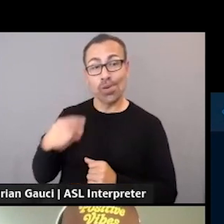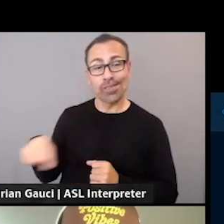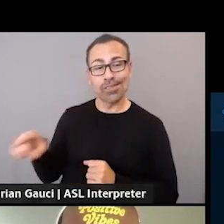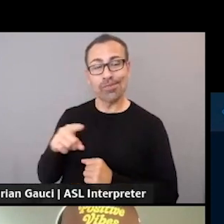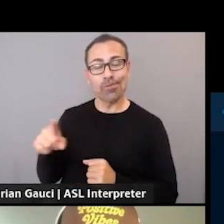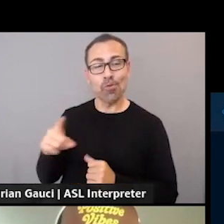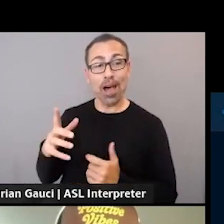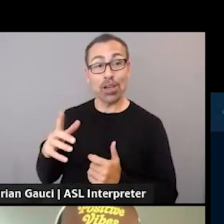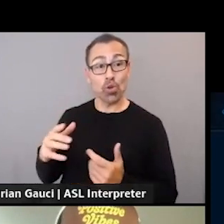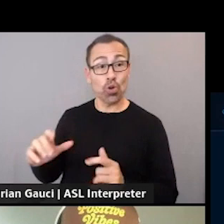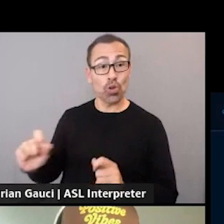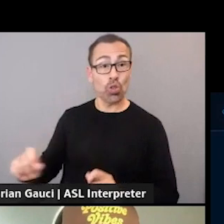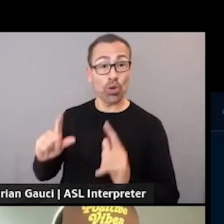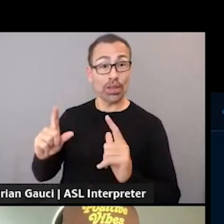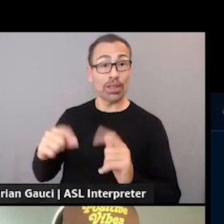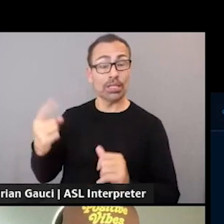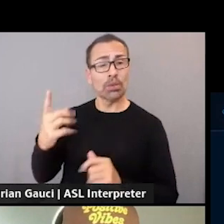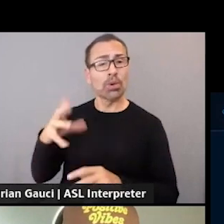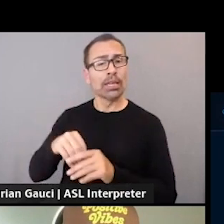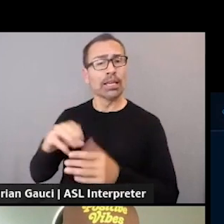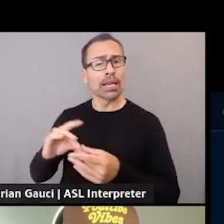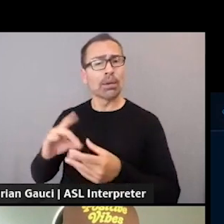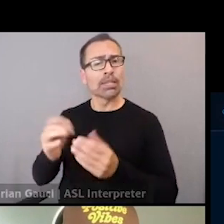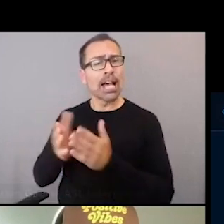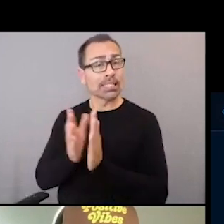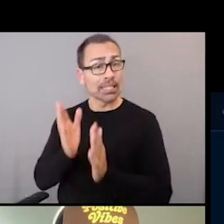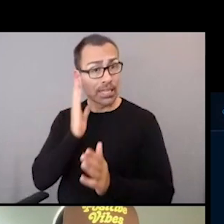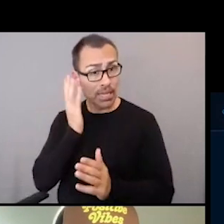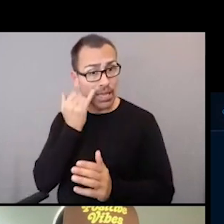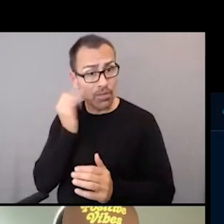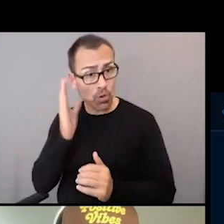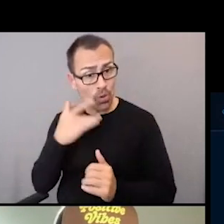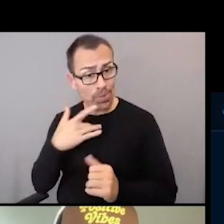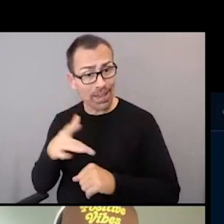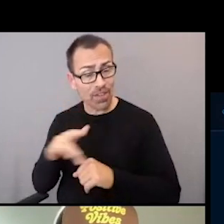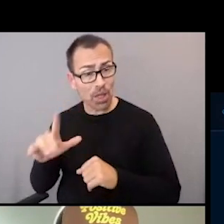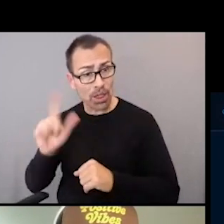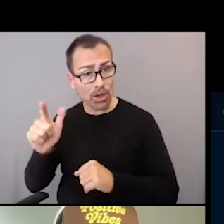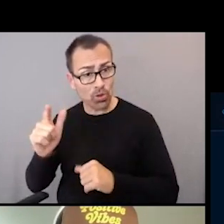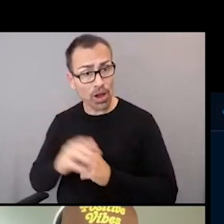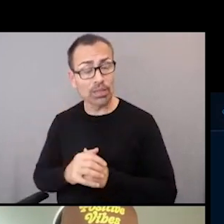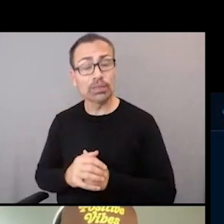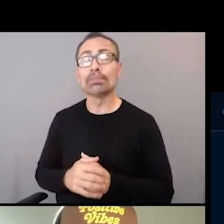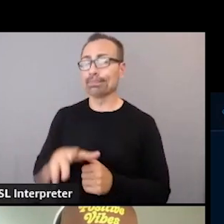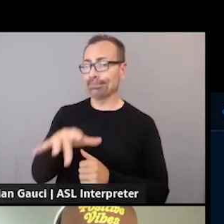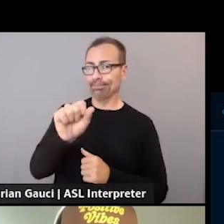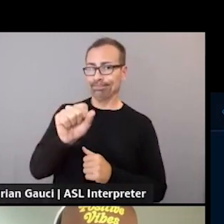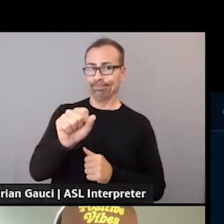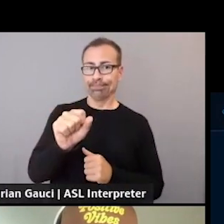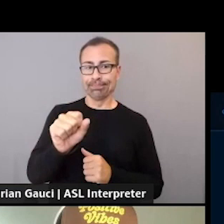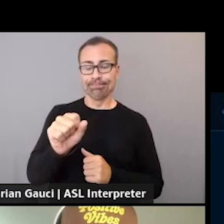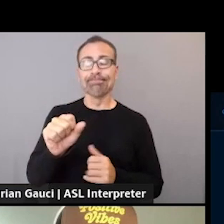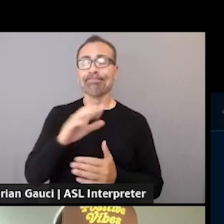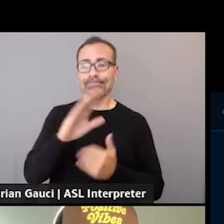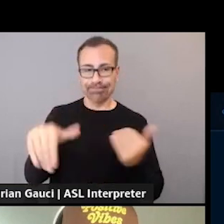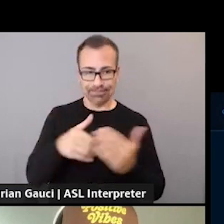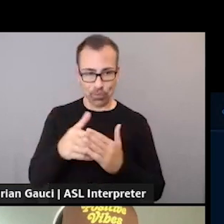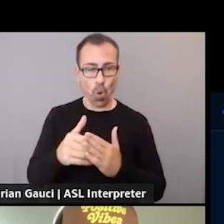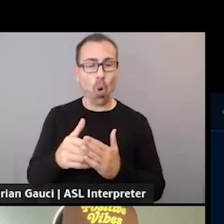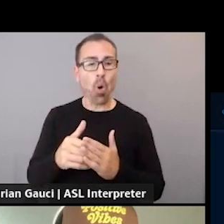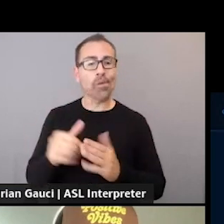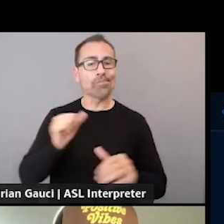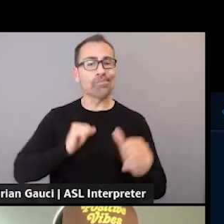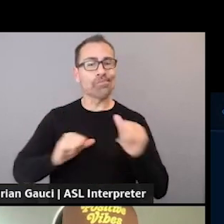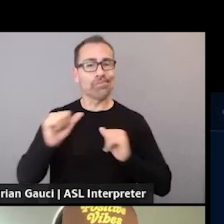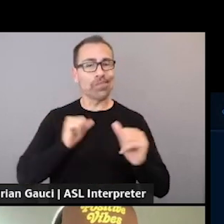was asking if this will be available later on, video on demand. Yes, all these episodes are available to watch after. We